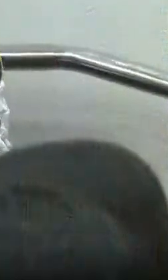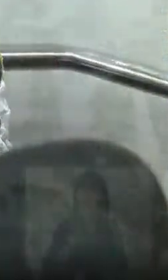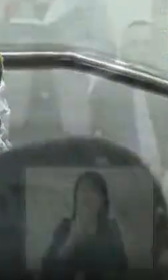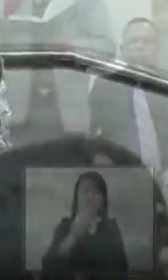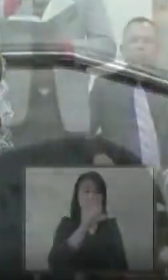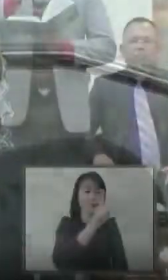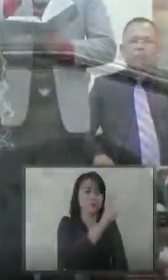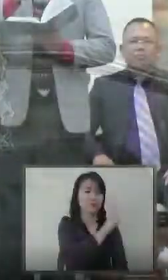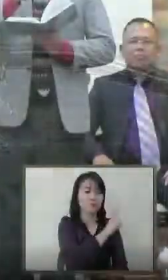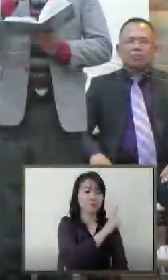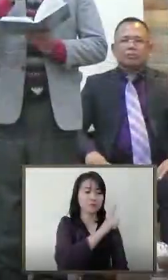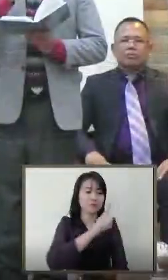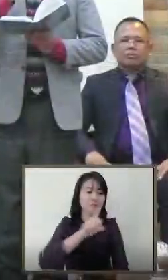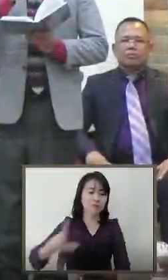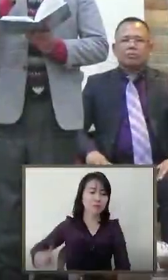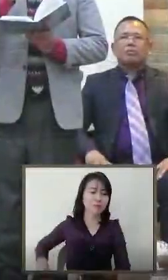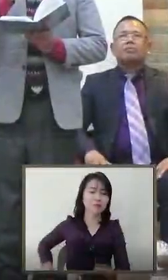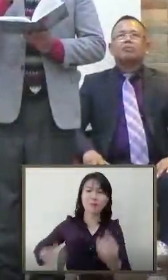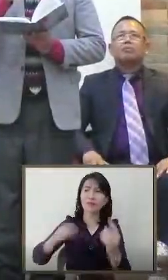one